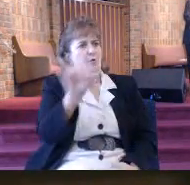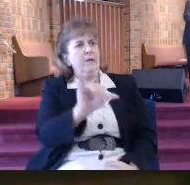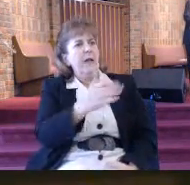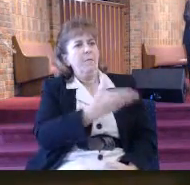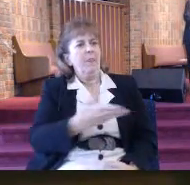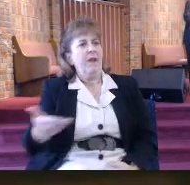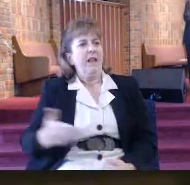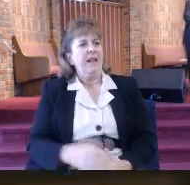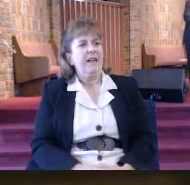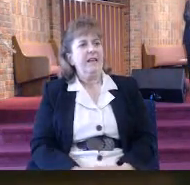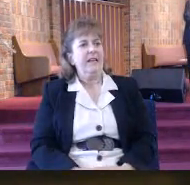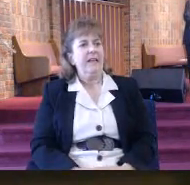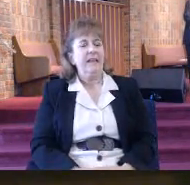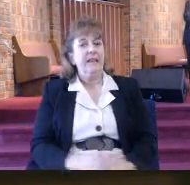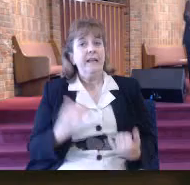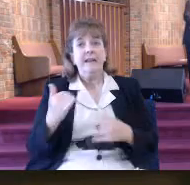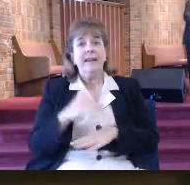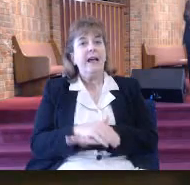Not the one tonight.